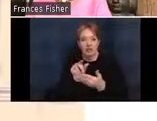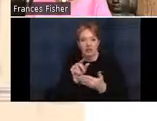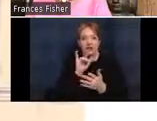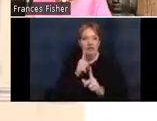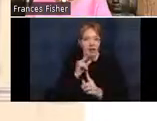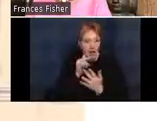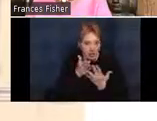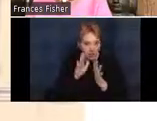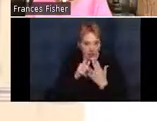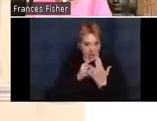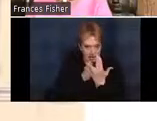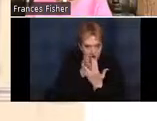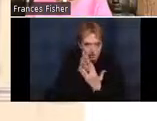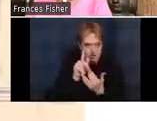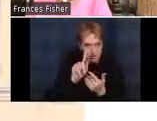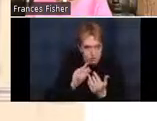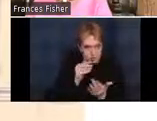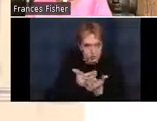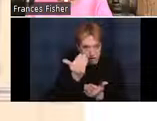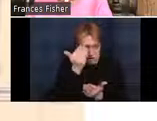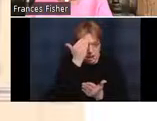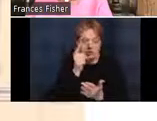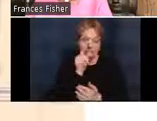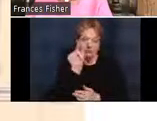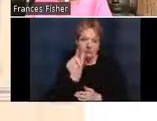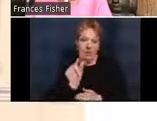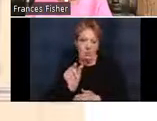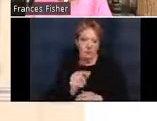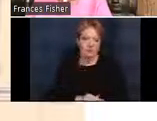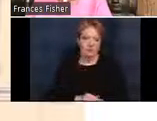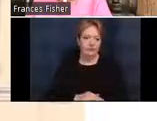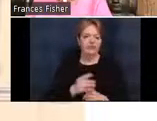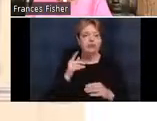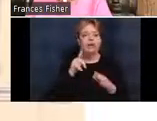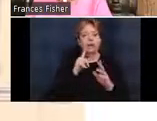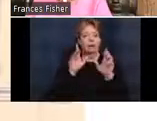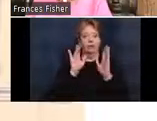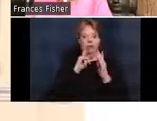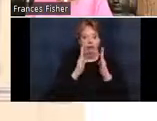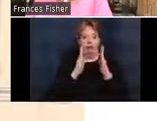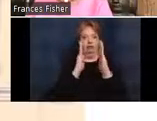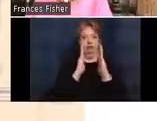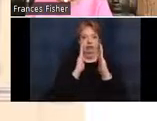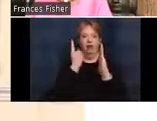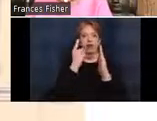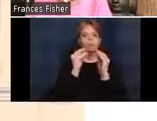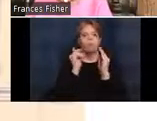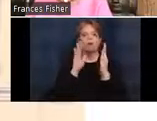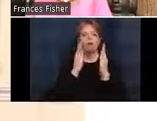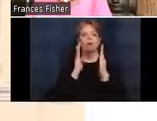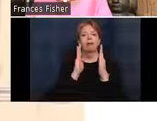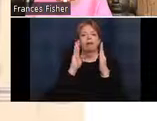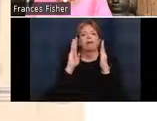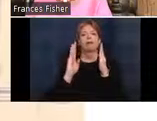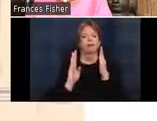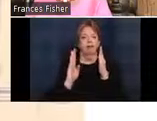indeed. One leg of the brick sculpture is slightly in front of the other, giving the massive piece the appearance of mobility.